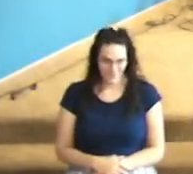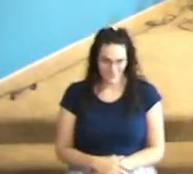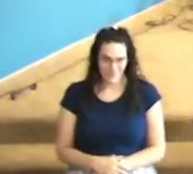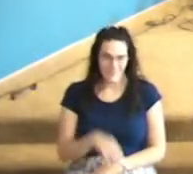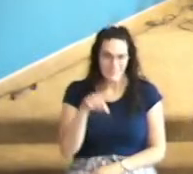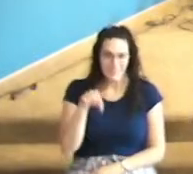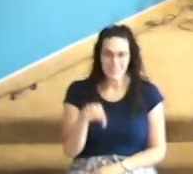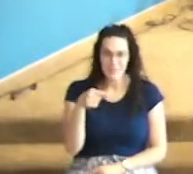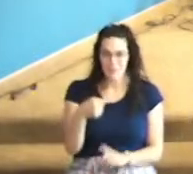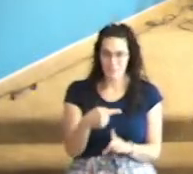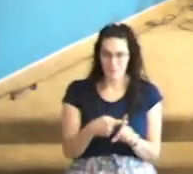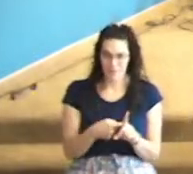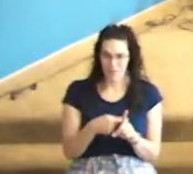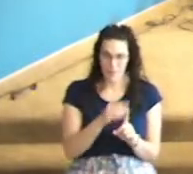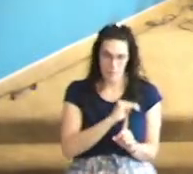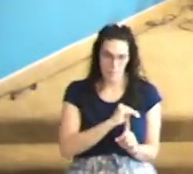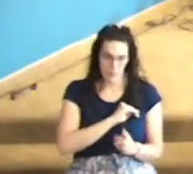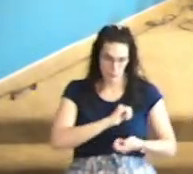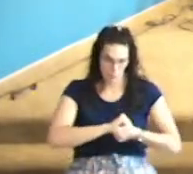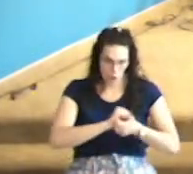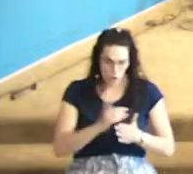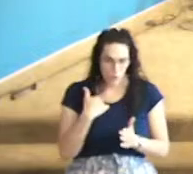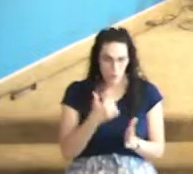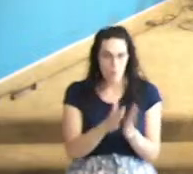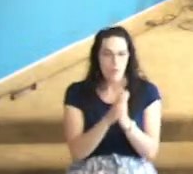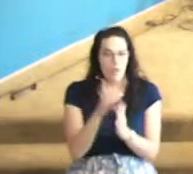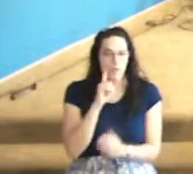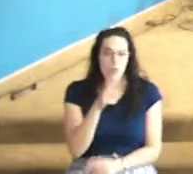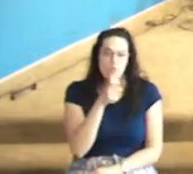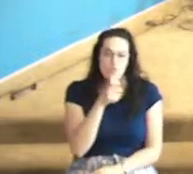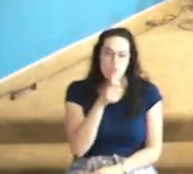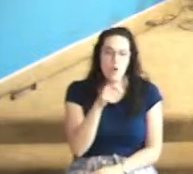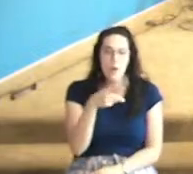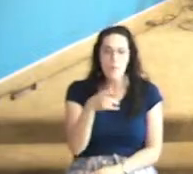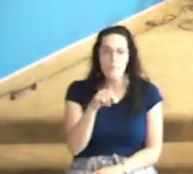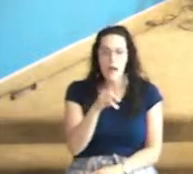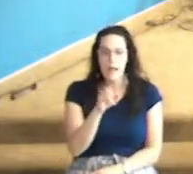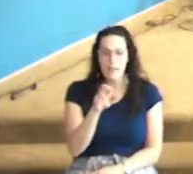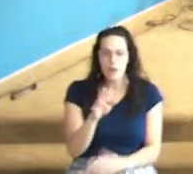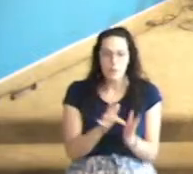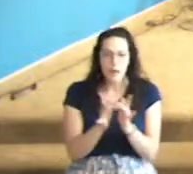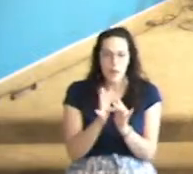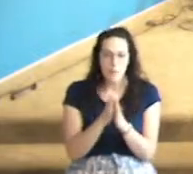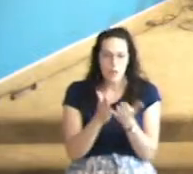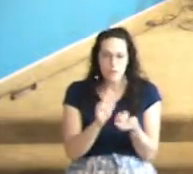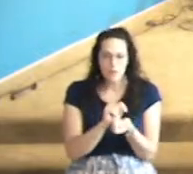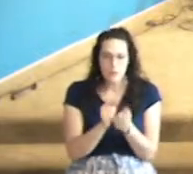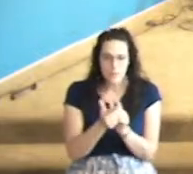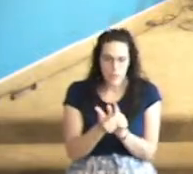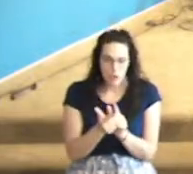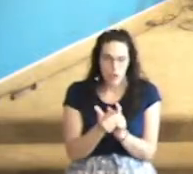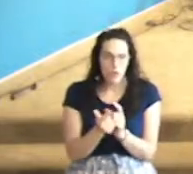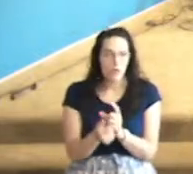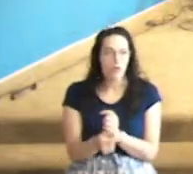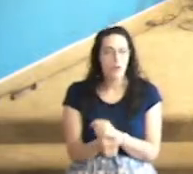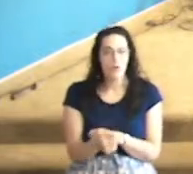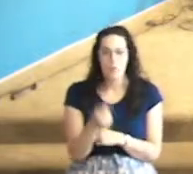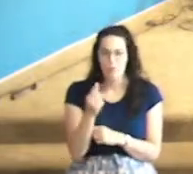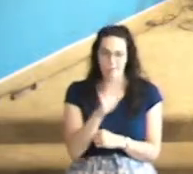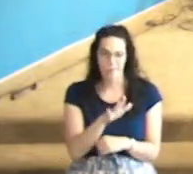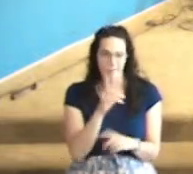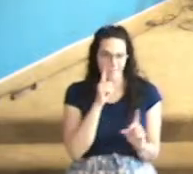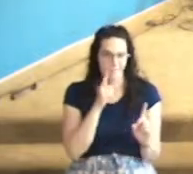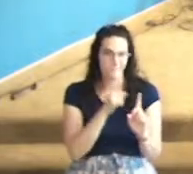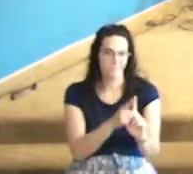This month's mission partner, we're praying for Pioneer Bible Translators. And one of the main missions of